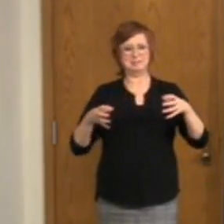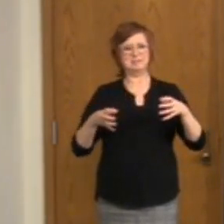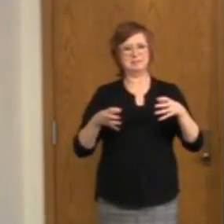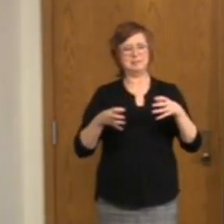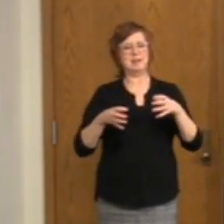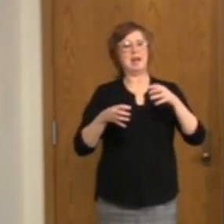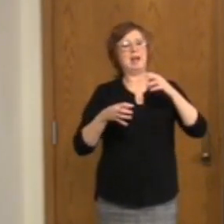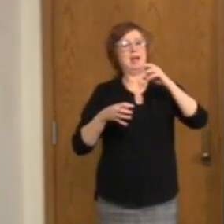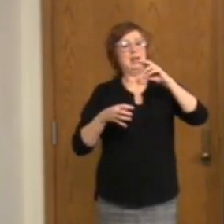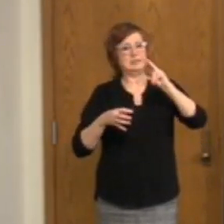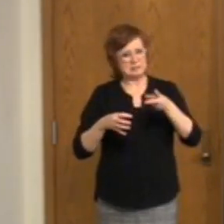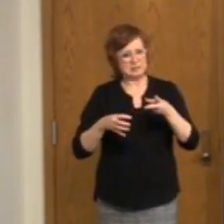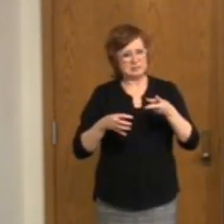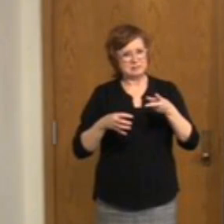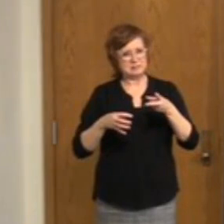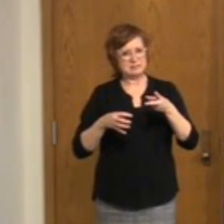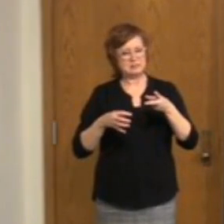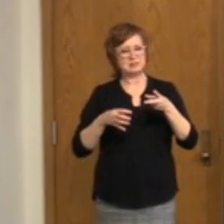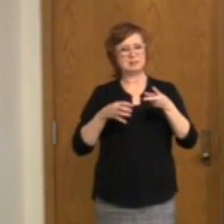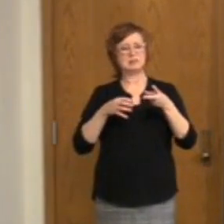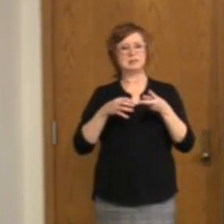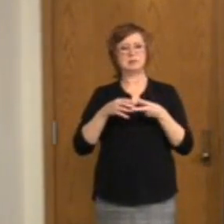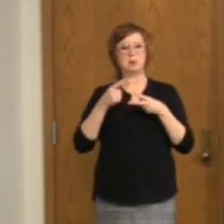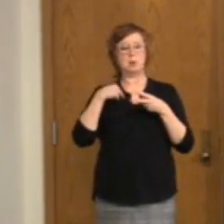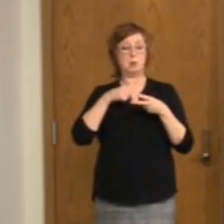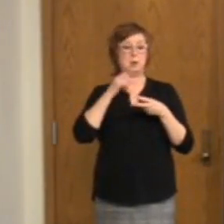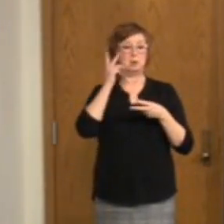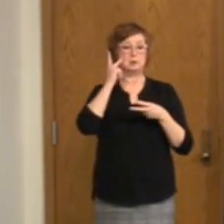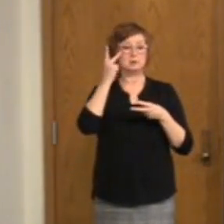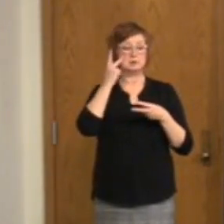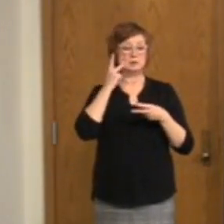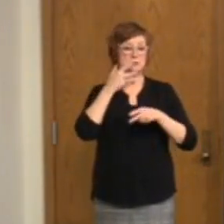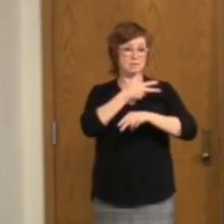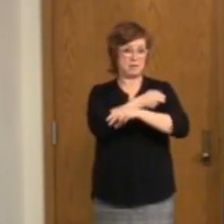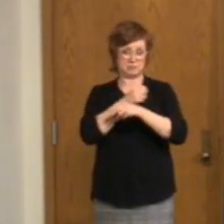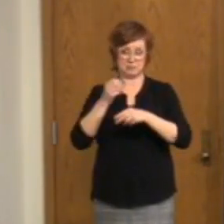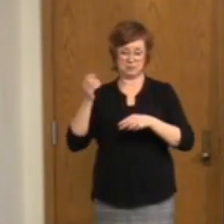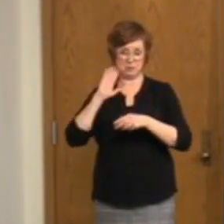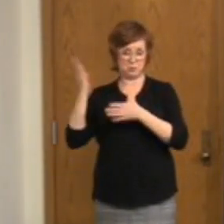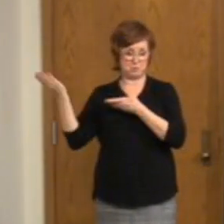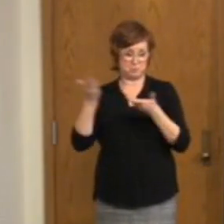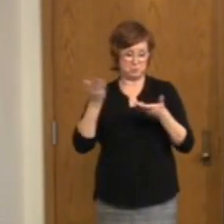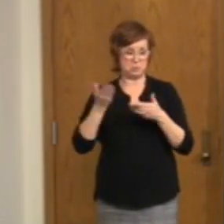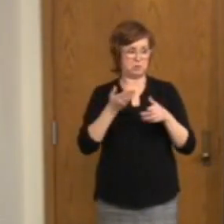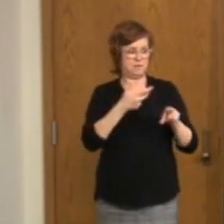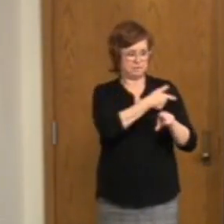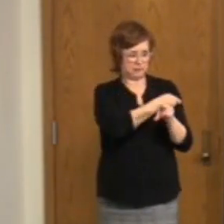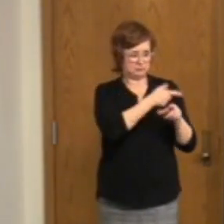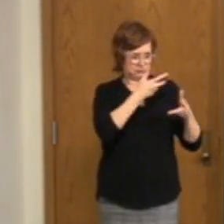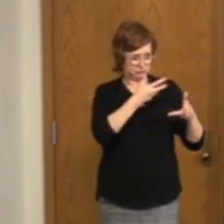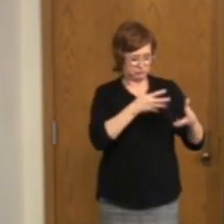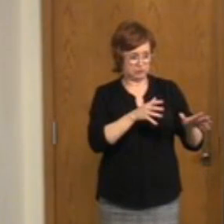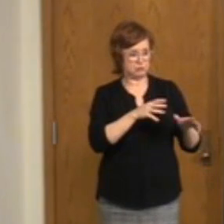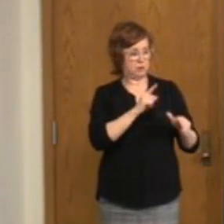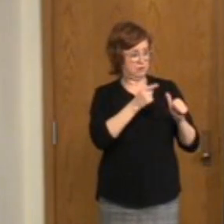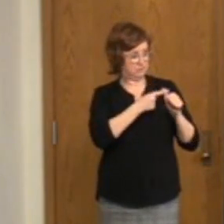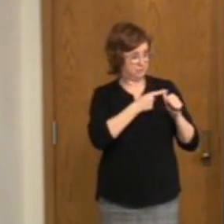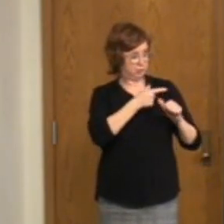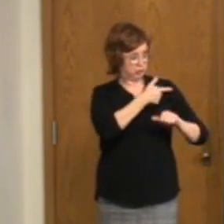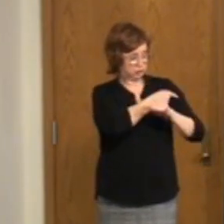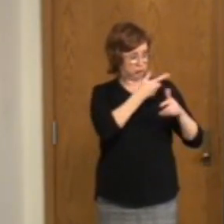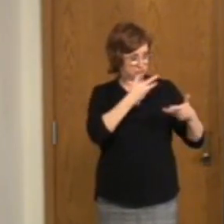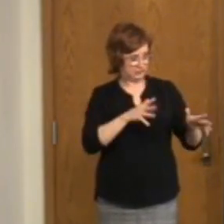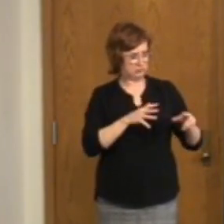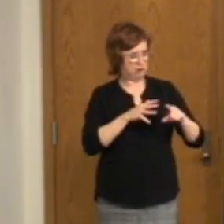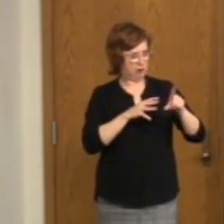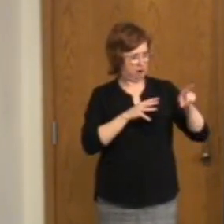interval, which really allows and opens up opportunities for Saskatchewan people to receive that first dose, which provides